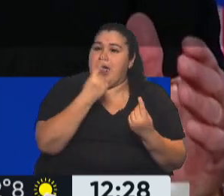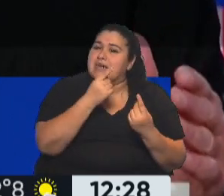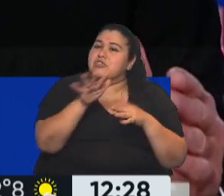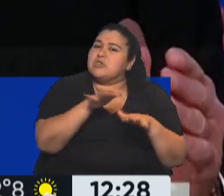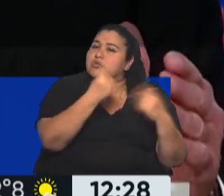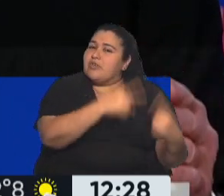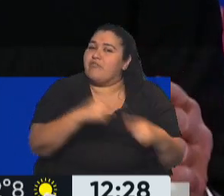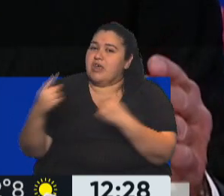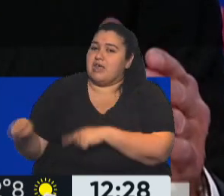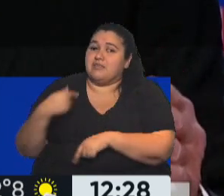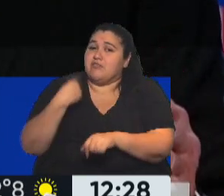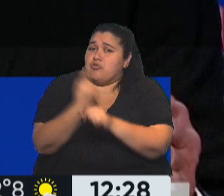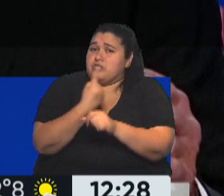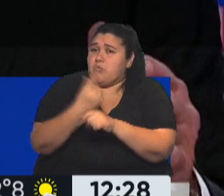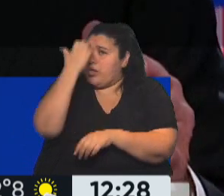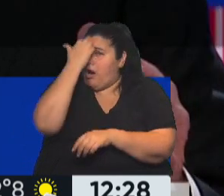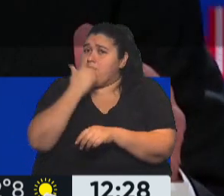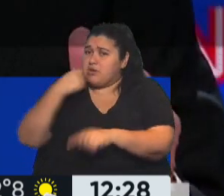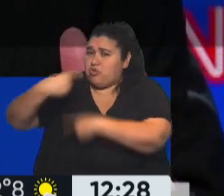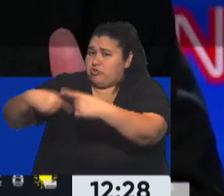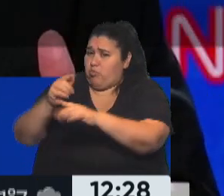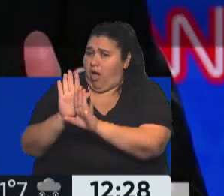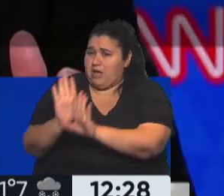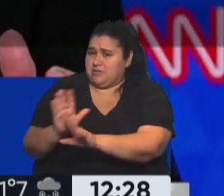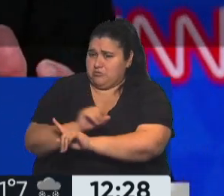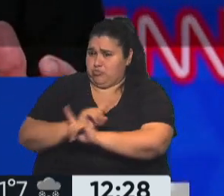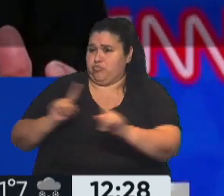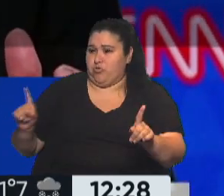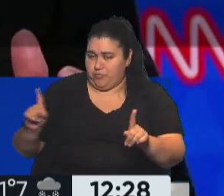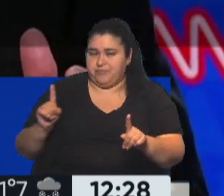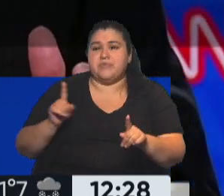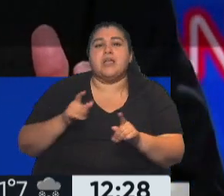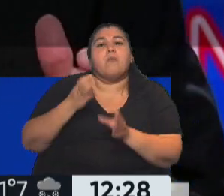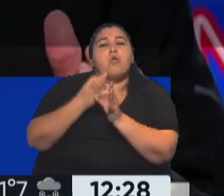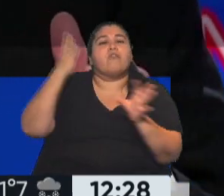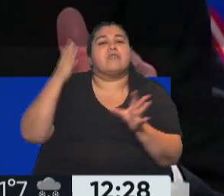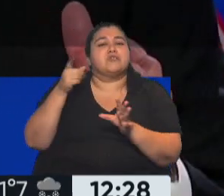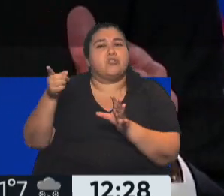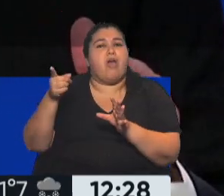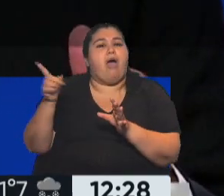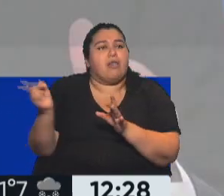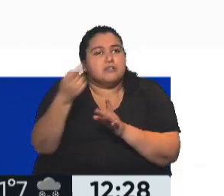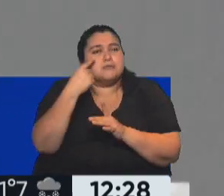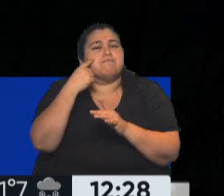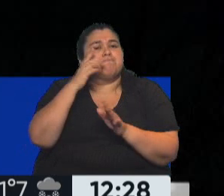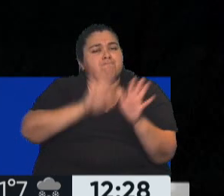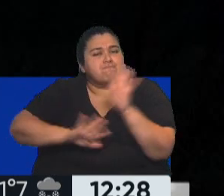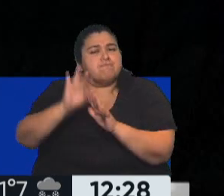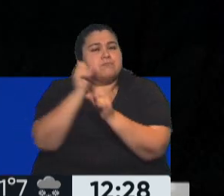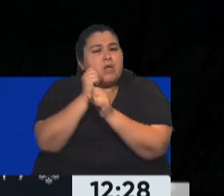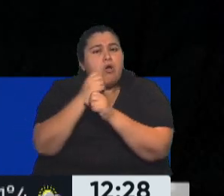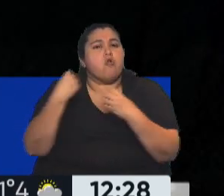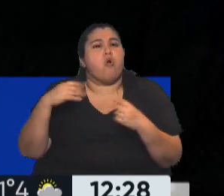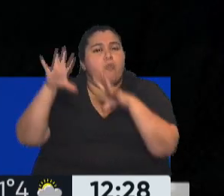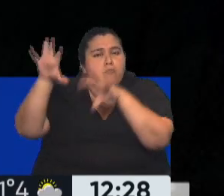Hamas cannot be allowed to be continued. We continue to send our experts and our intelligence people as to how they can get Hamas. We are very,